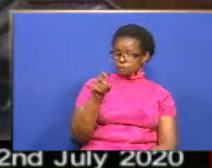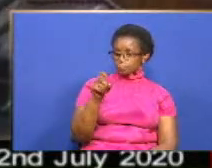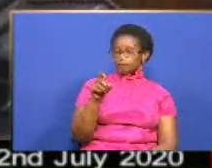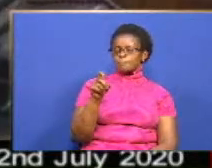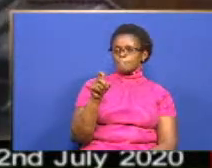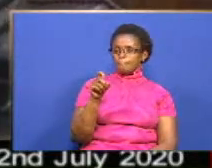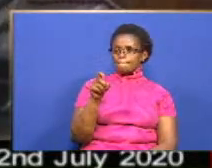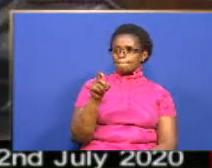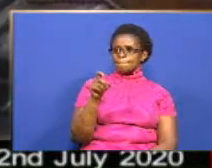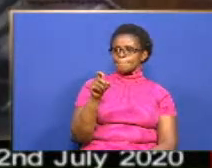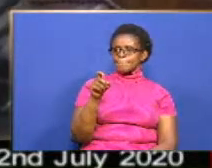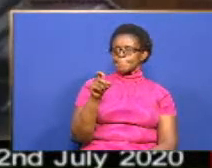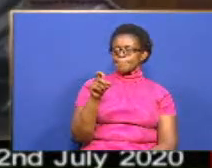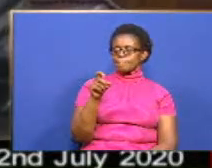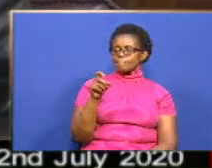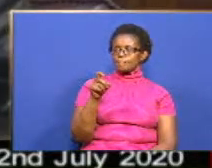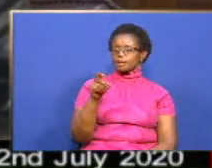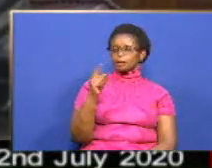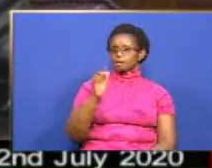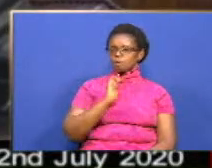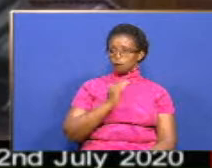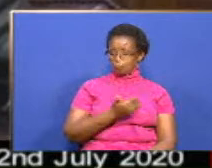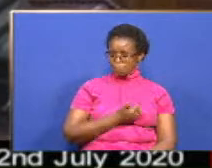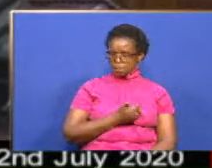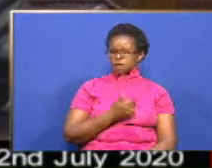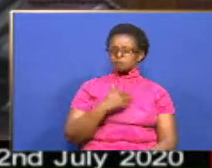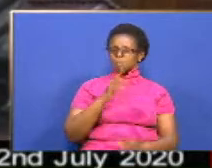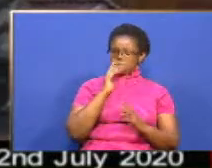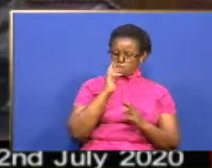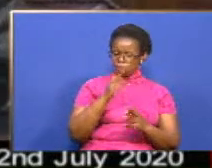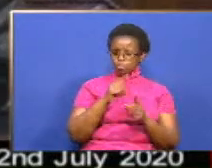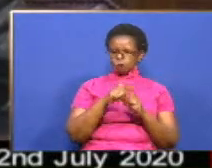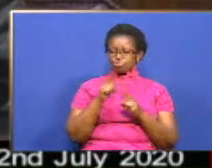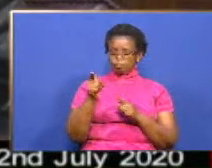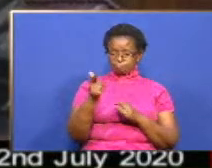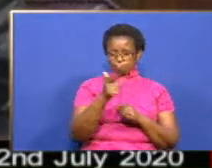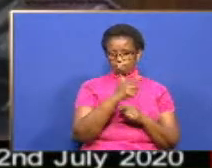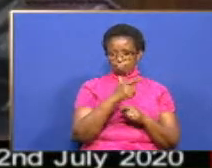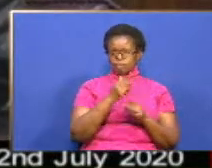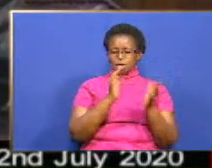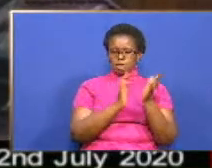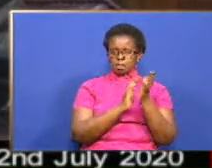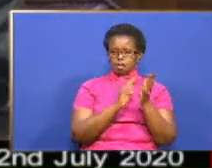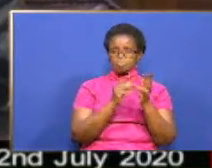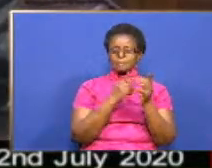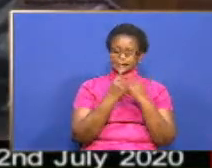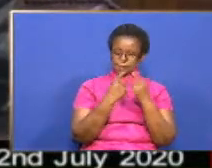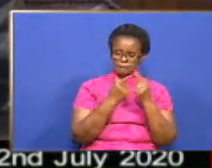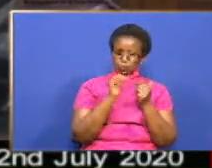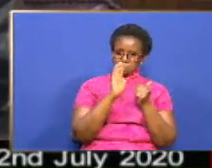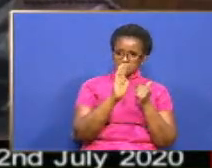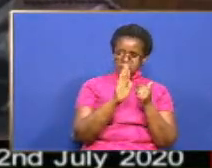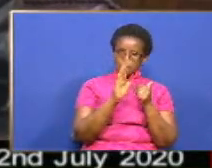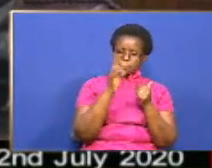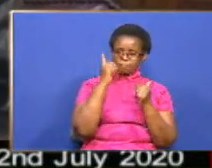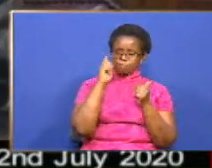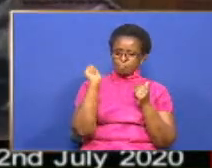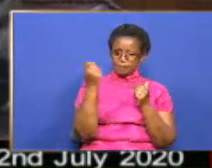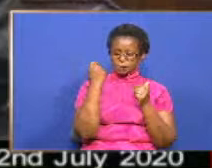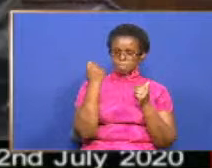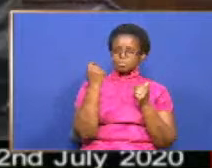And I proceed to put the question, which is that the committee do report to the House its recommendation, its consideration of the